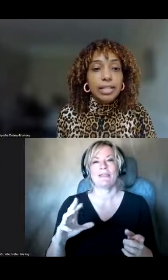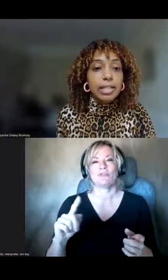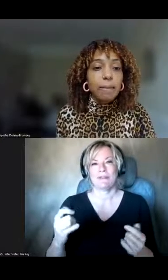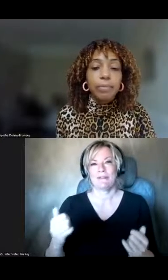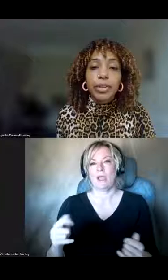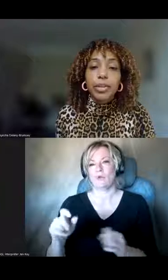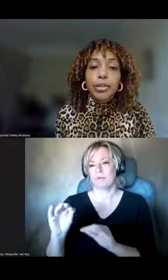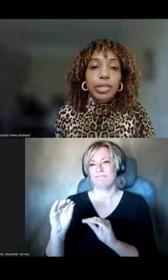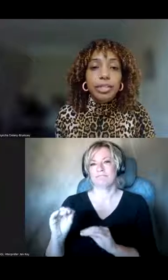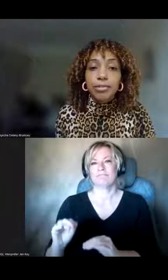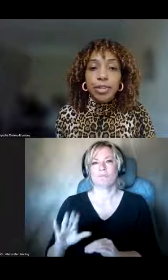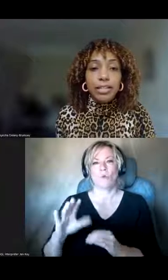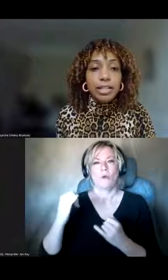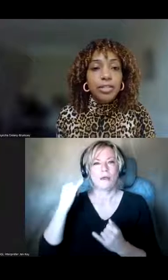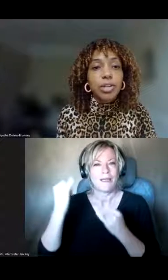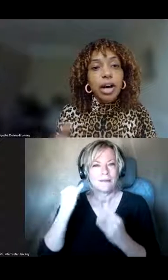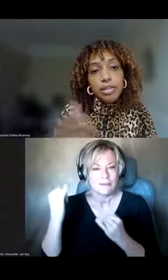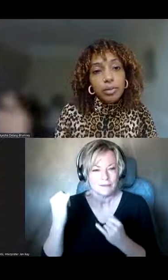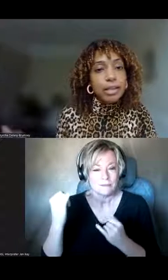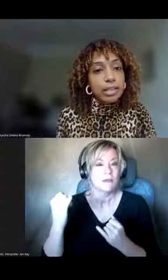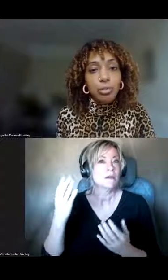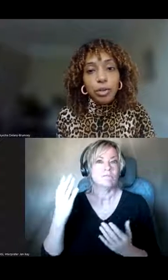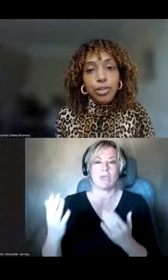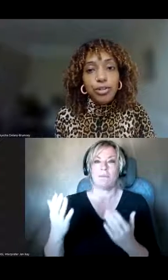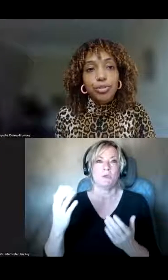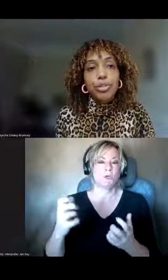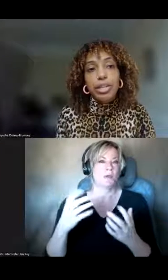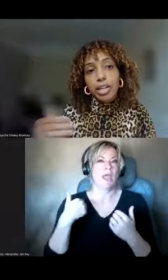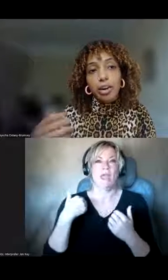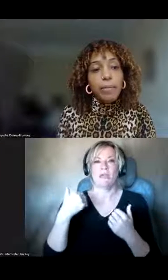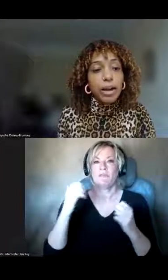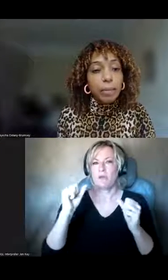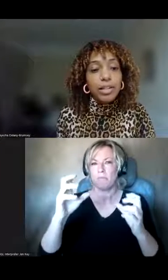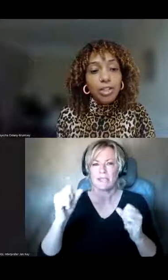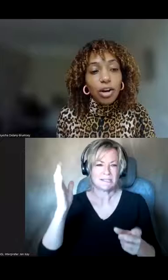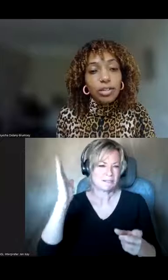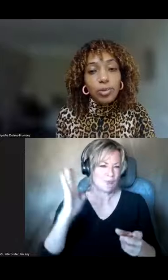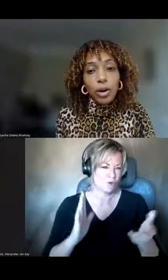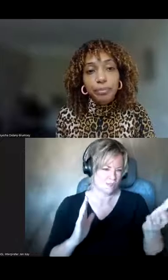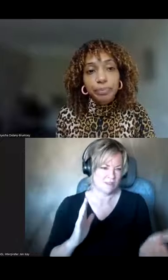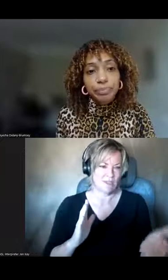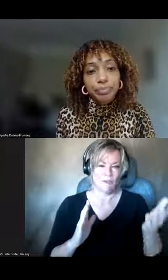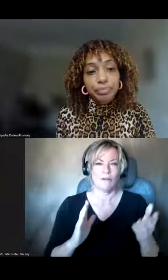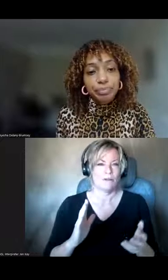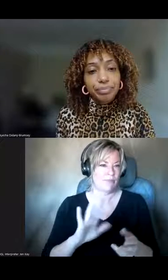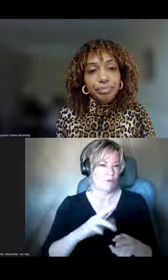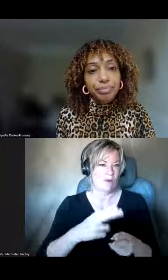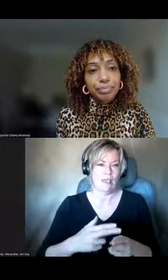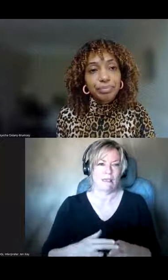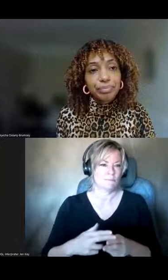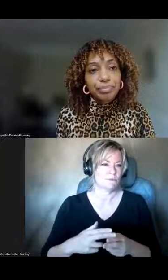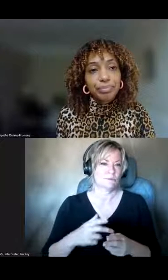ideas. Those ideas can translate into tons of amazing speakers, as you can see here, and talks as well.